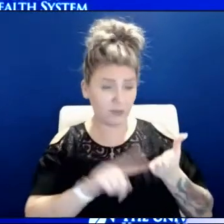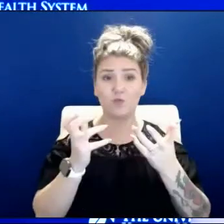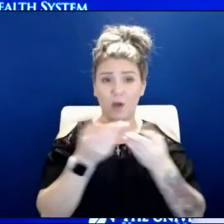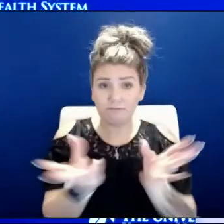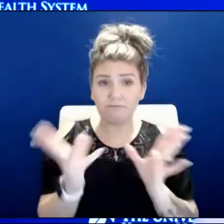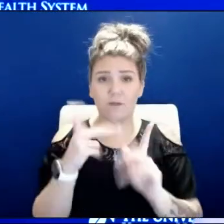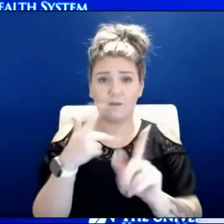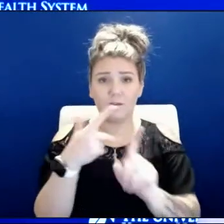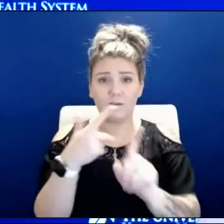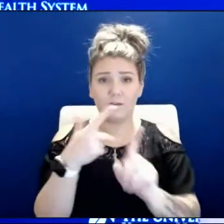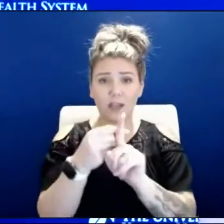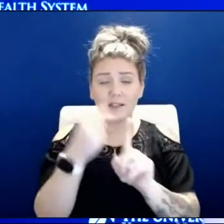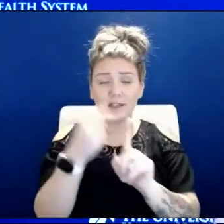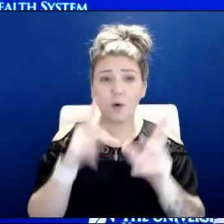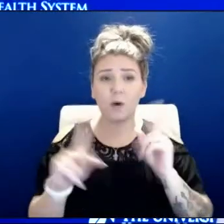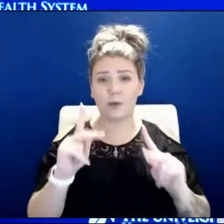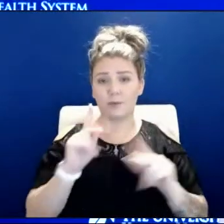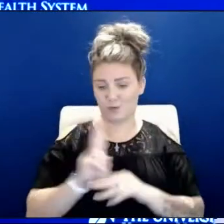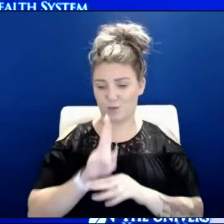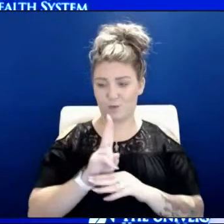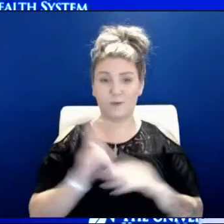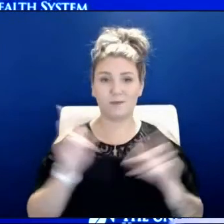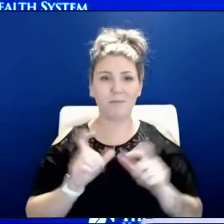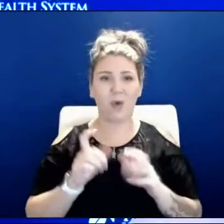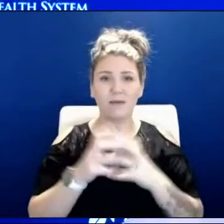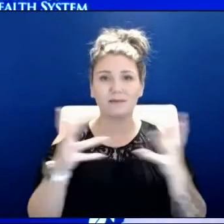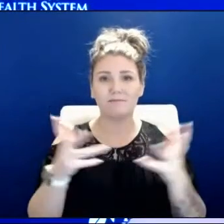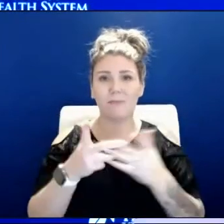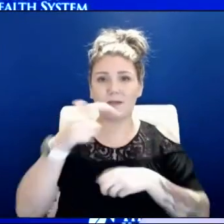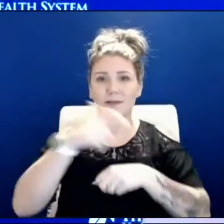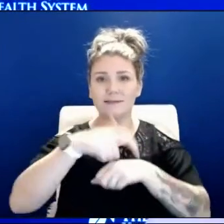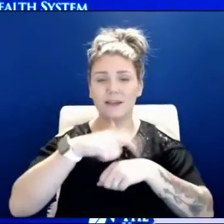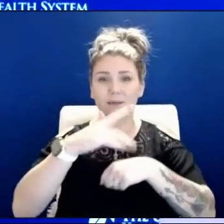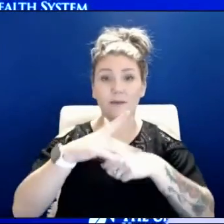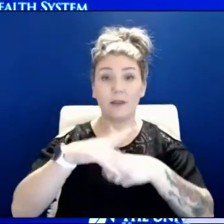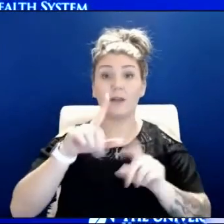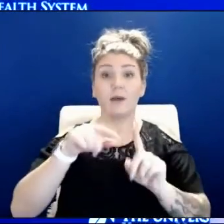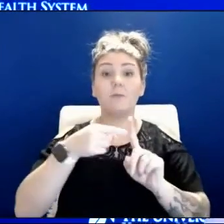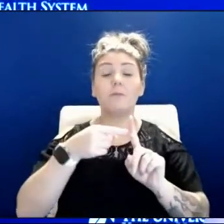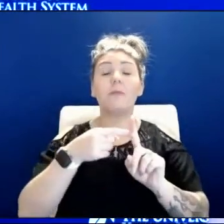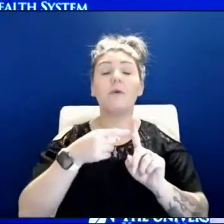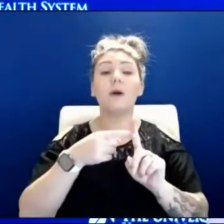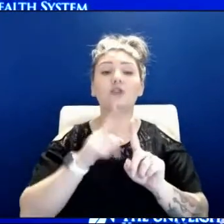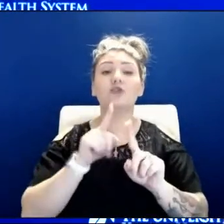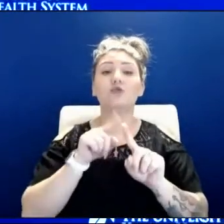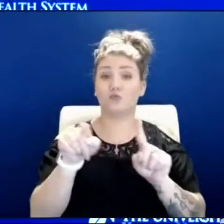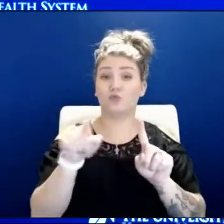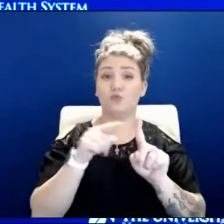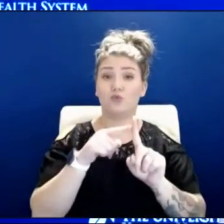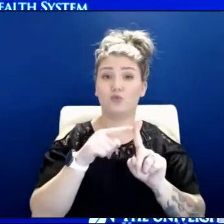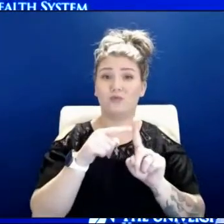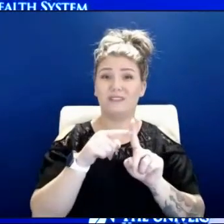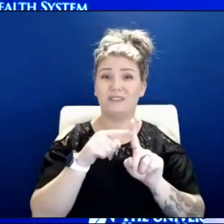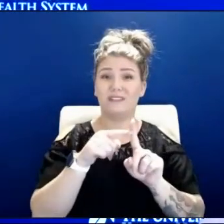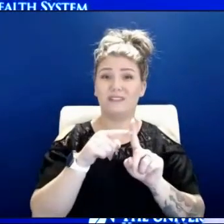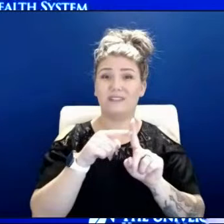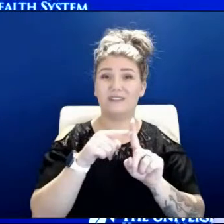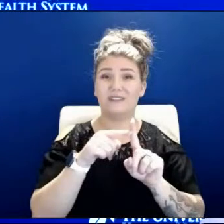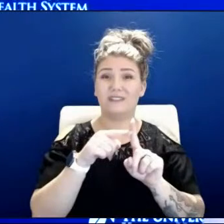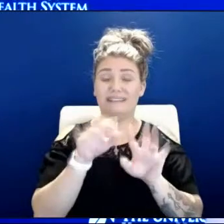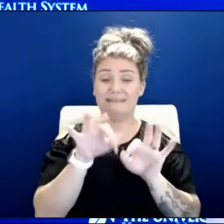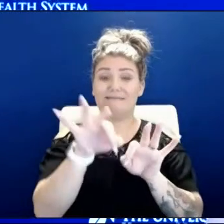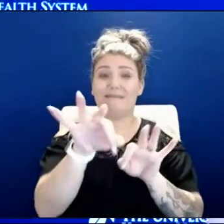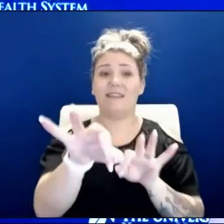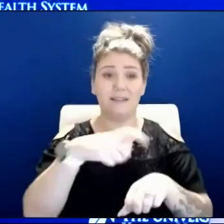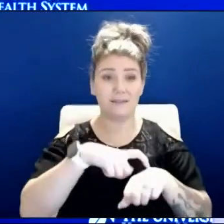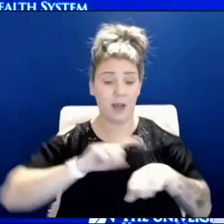using the smallest amount of time available. But when you actually extend that period of time from that first and second dose, in that time